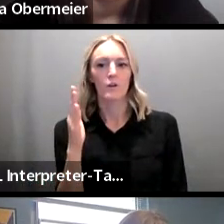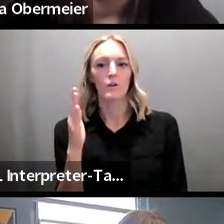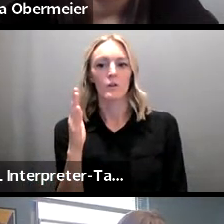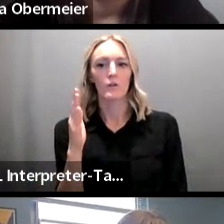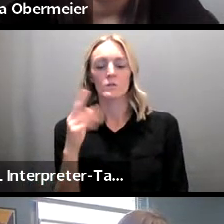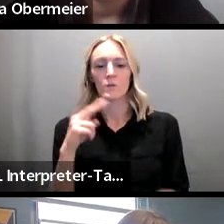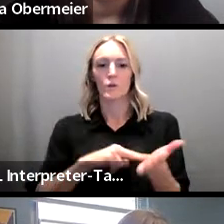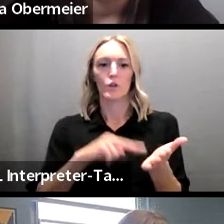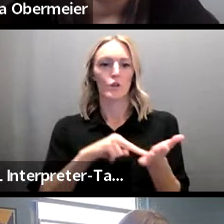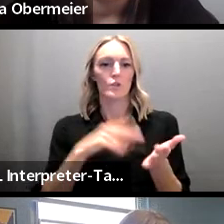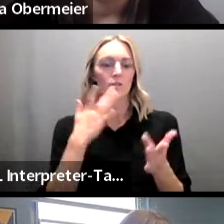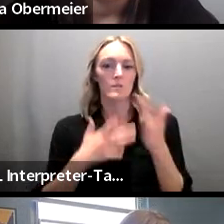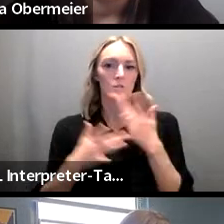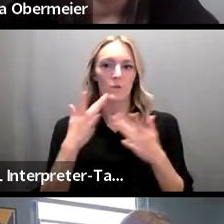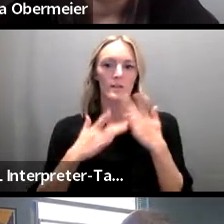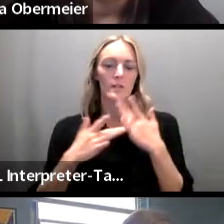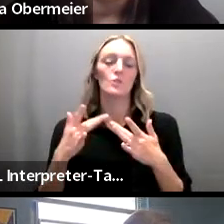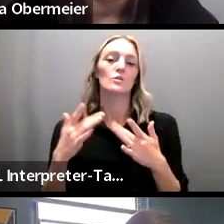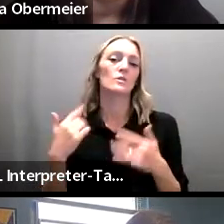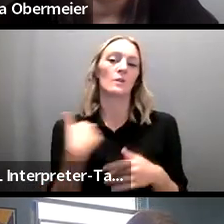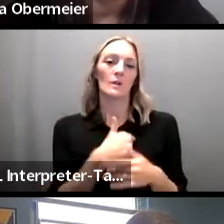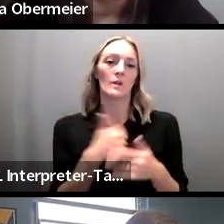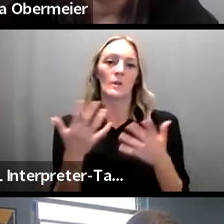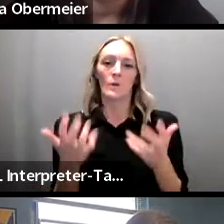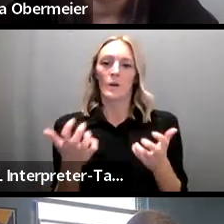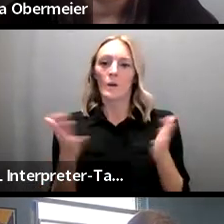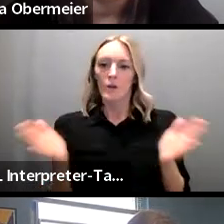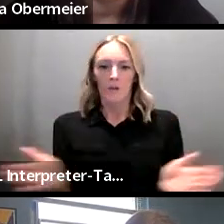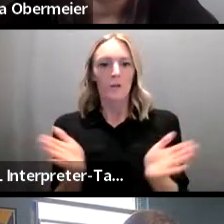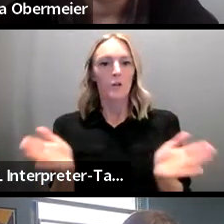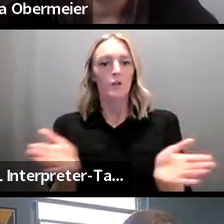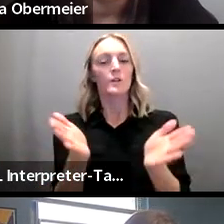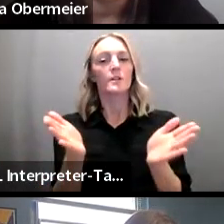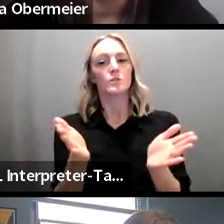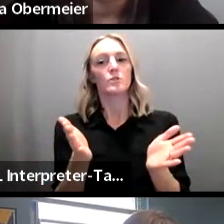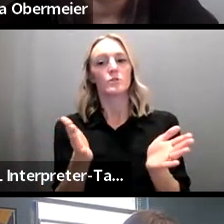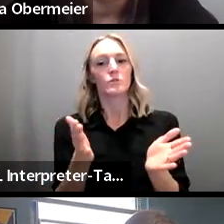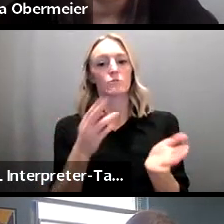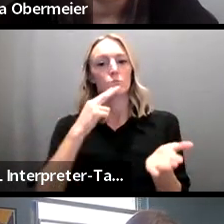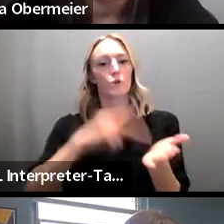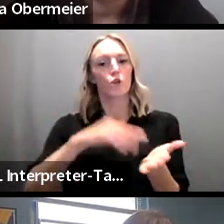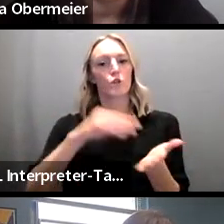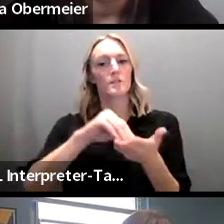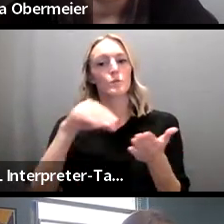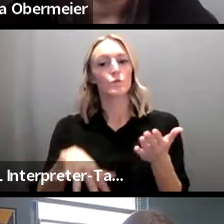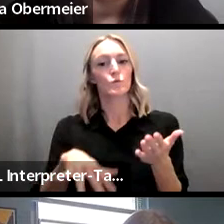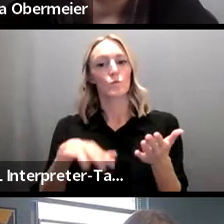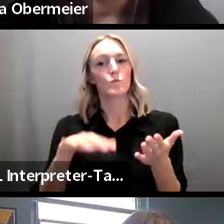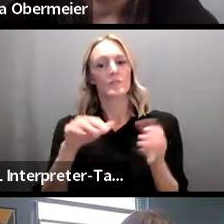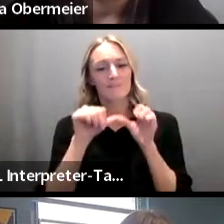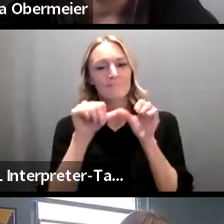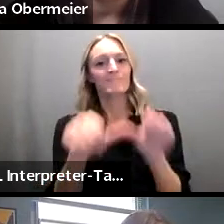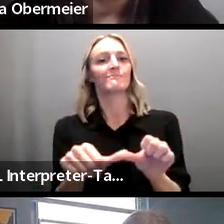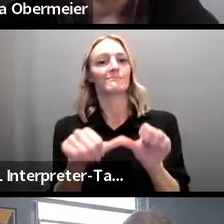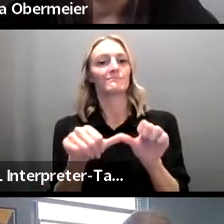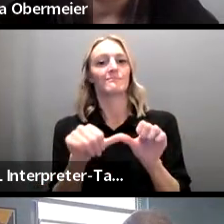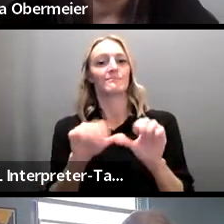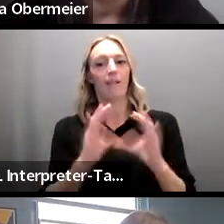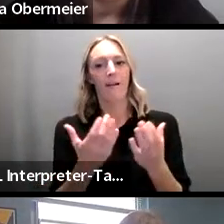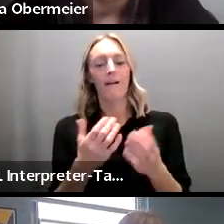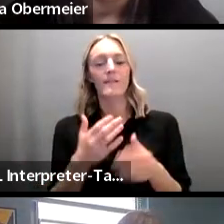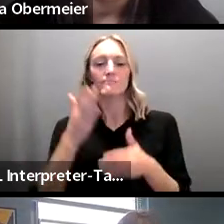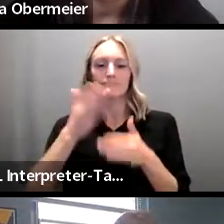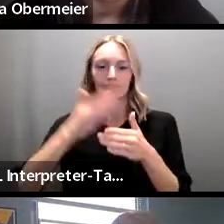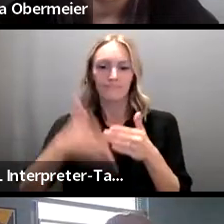nursing shortage, and we want to be able to encourage the nursing students that are there to stay in class and to complete